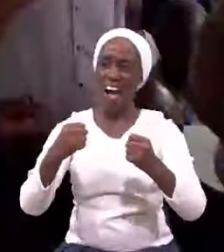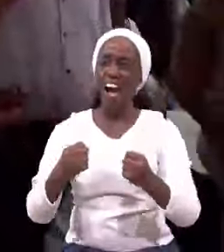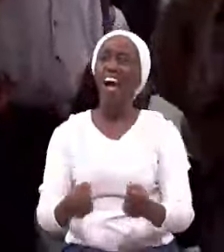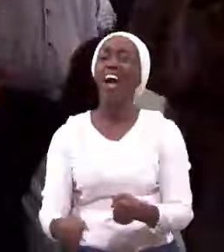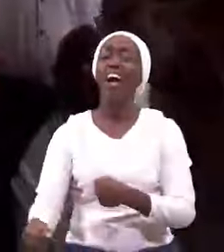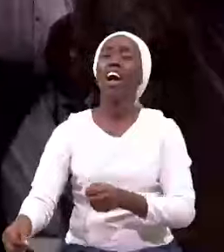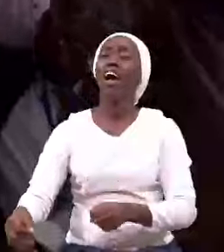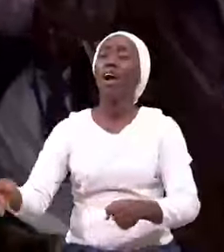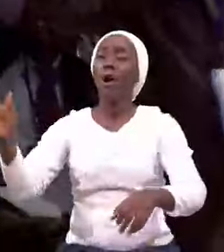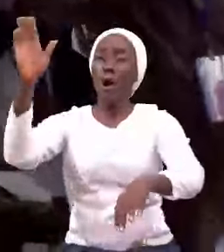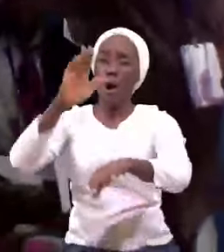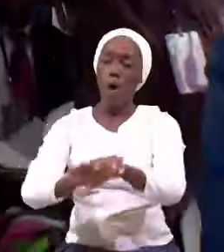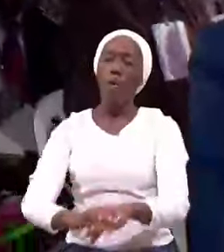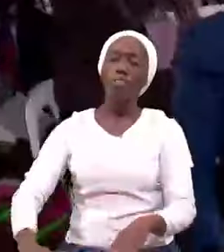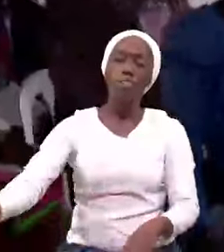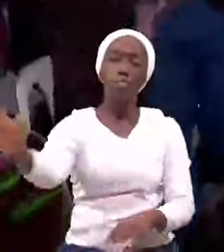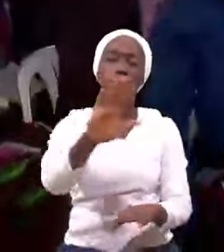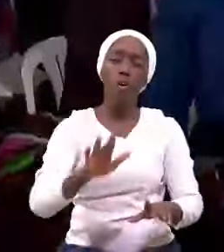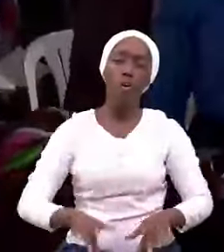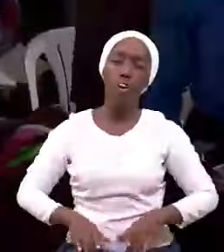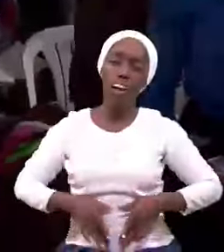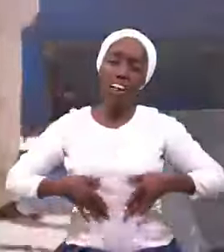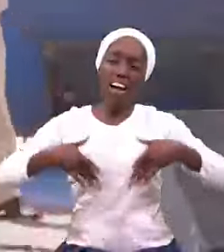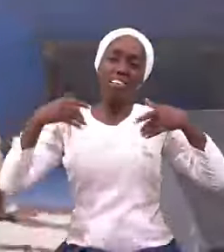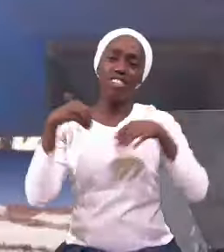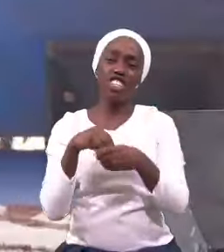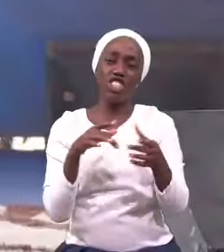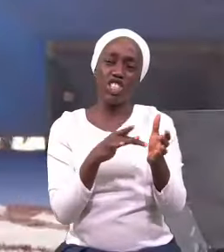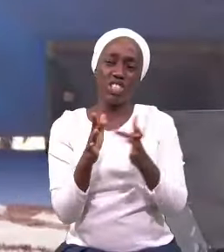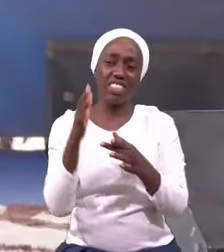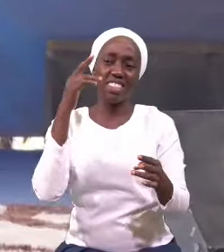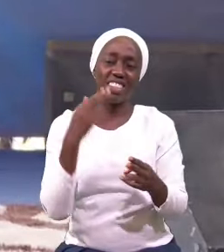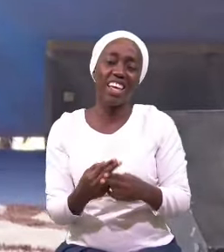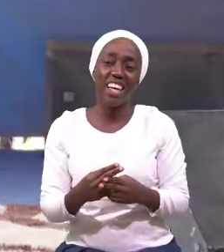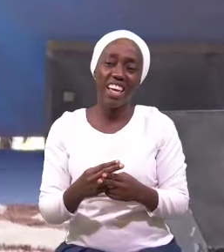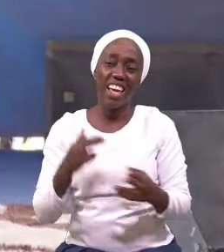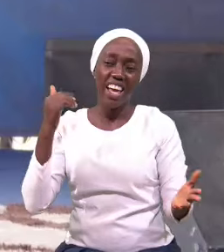upon your life in Jesus' name.